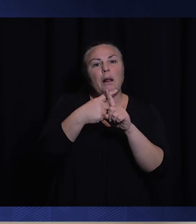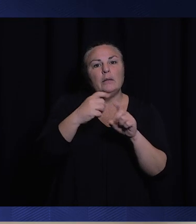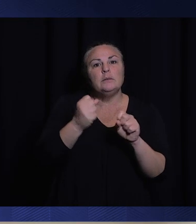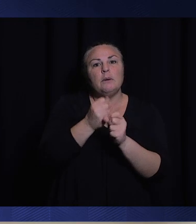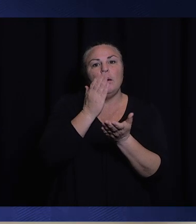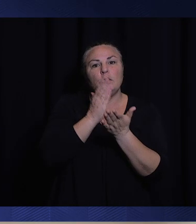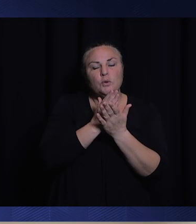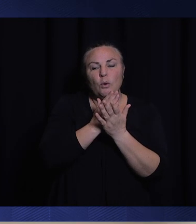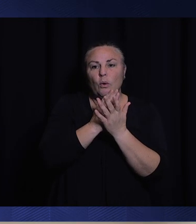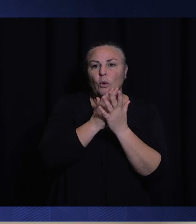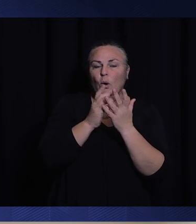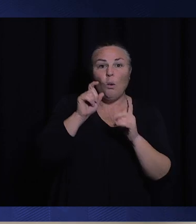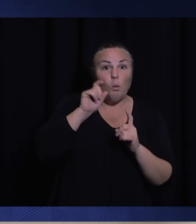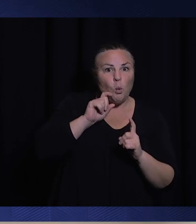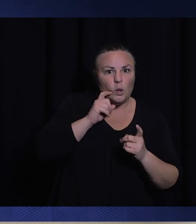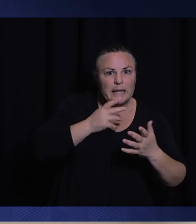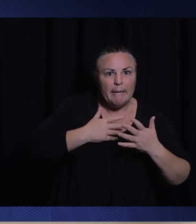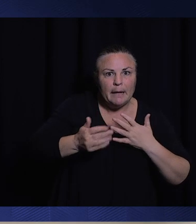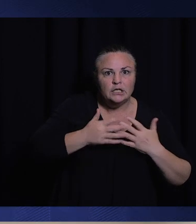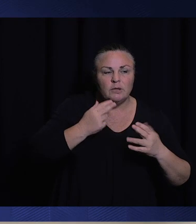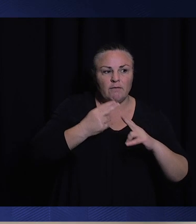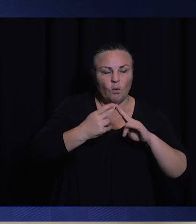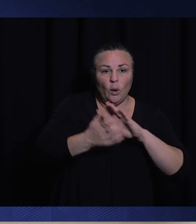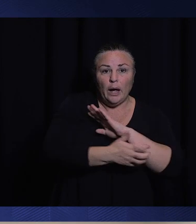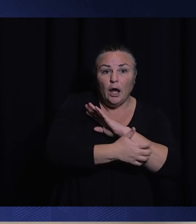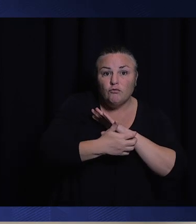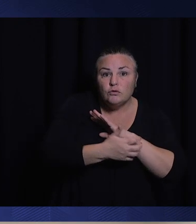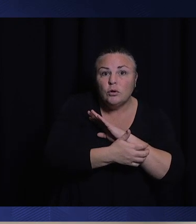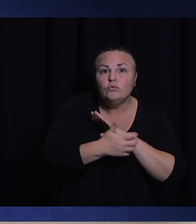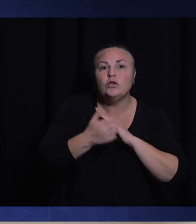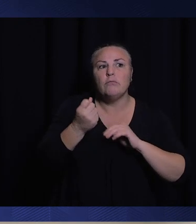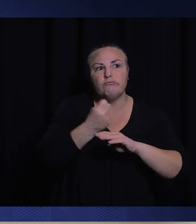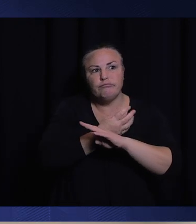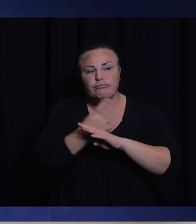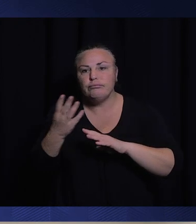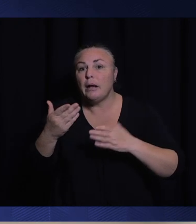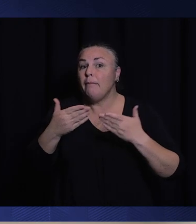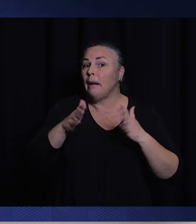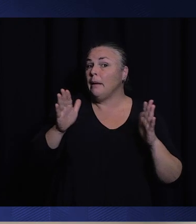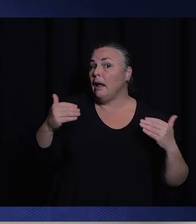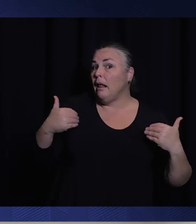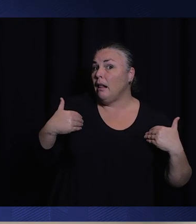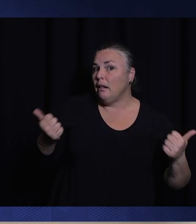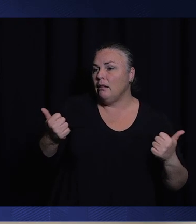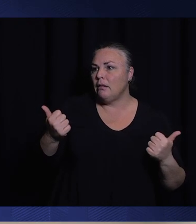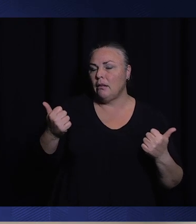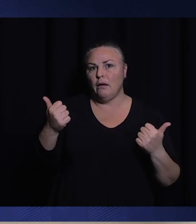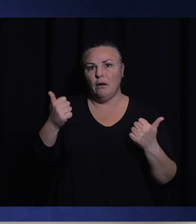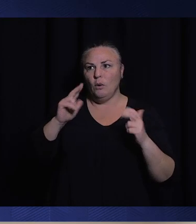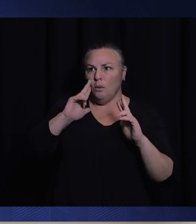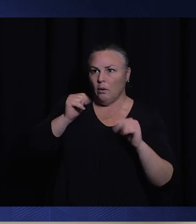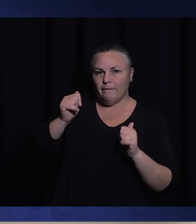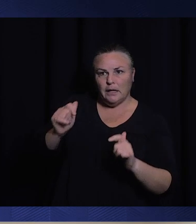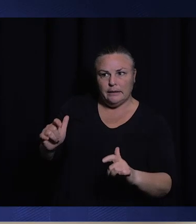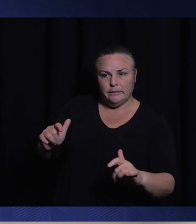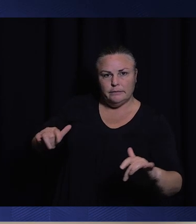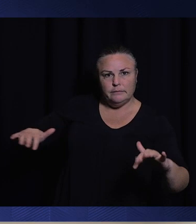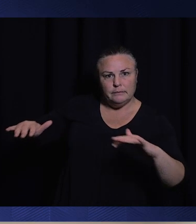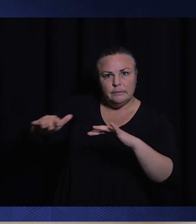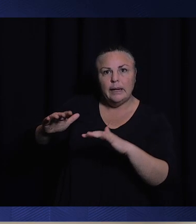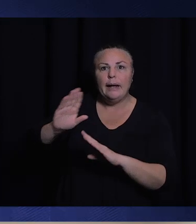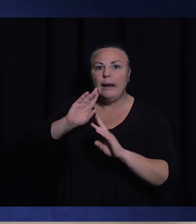I would like to also talk about nature-based solutions in a peri-urban environment as they relate to providing